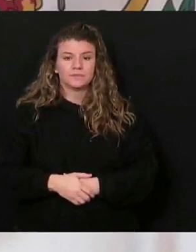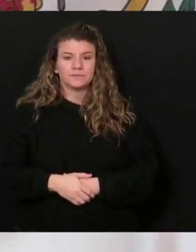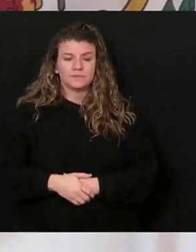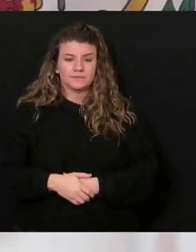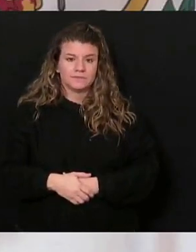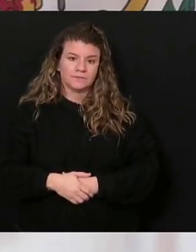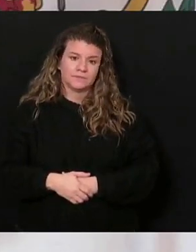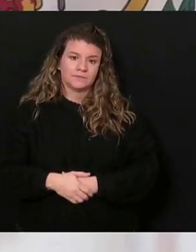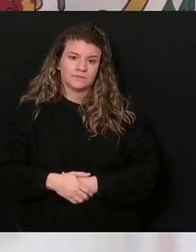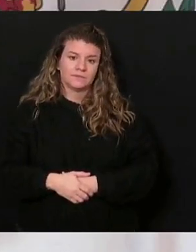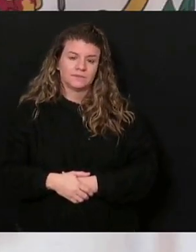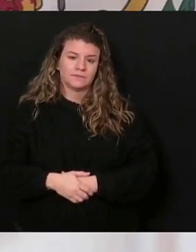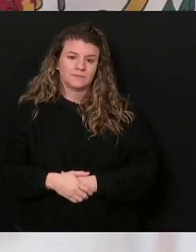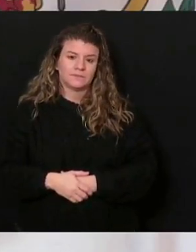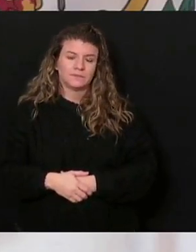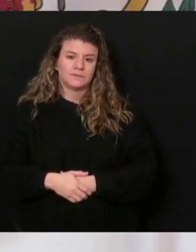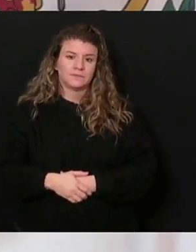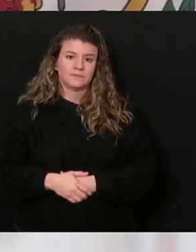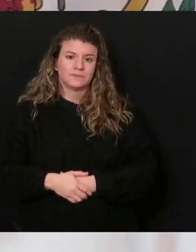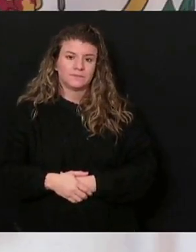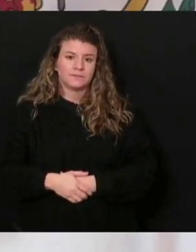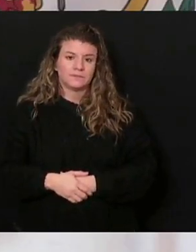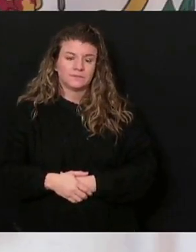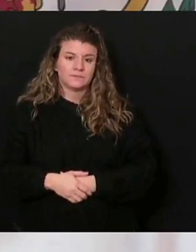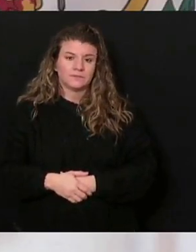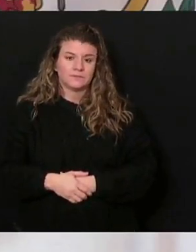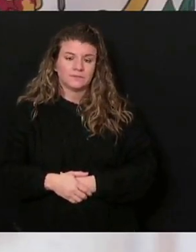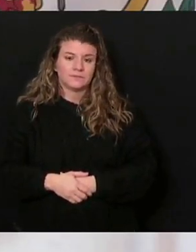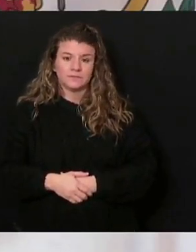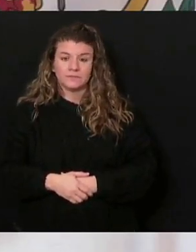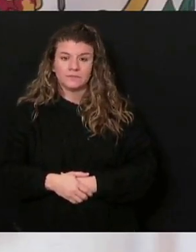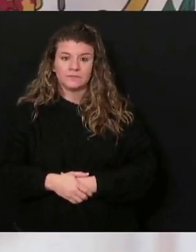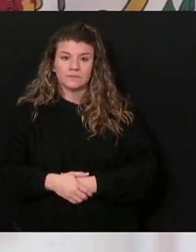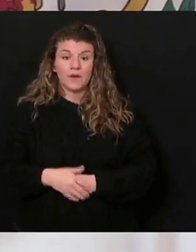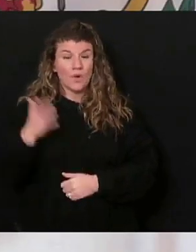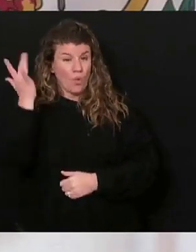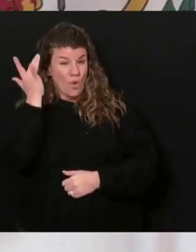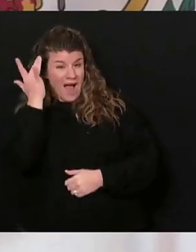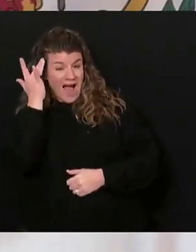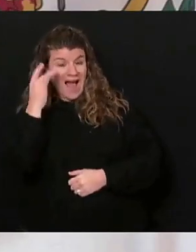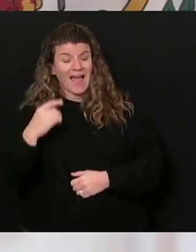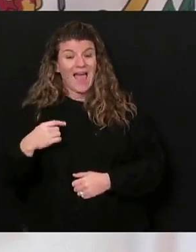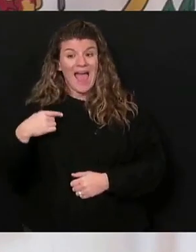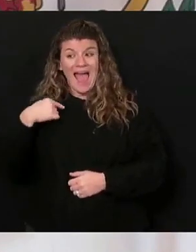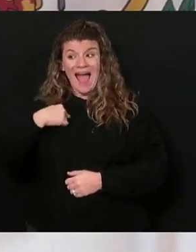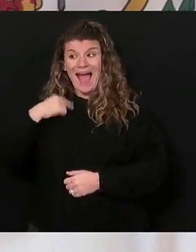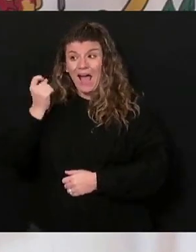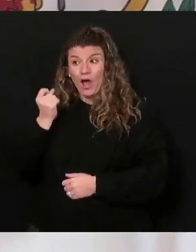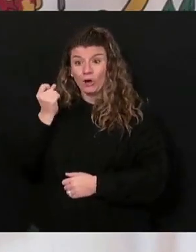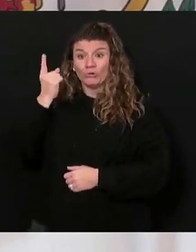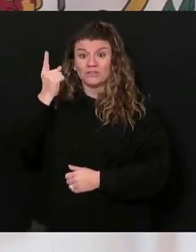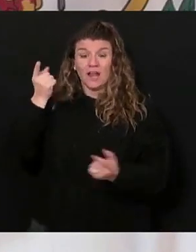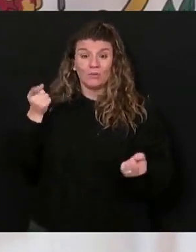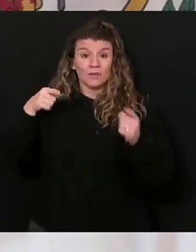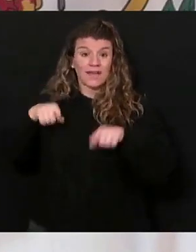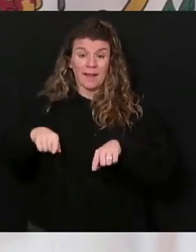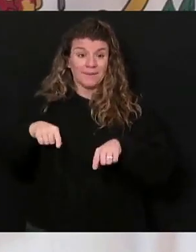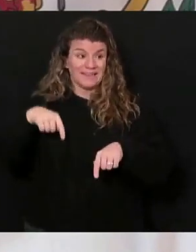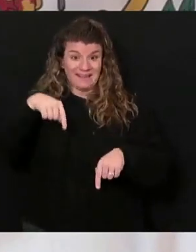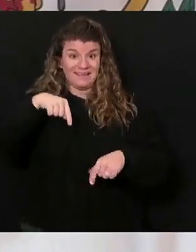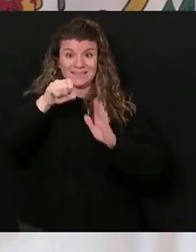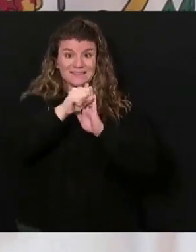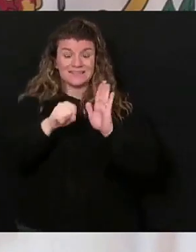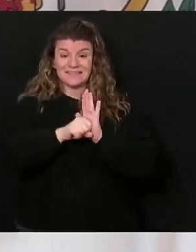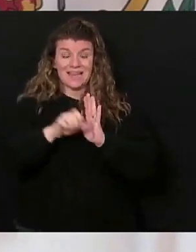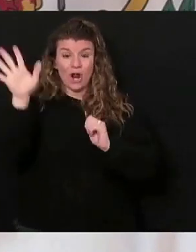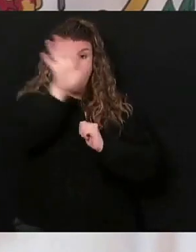without any doubt that I understand without any question how bad we're hurting all across the state.